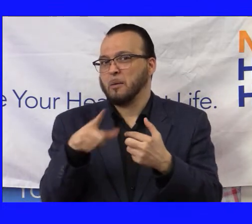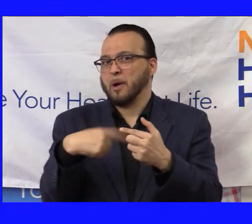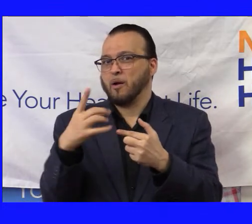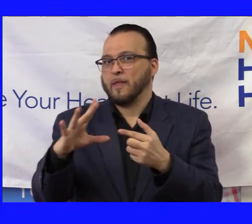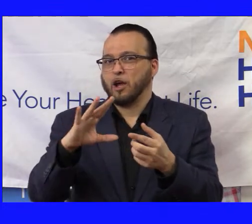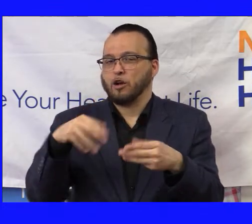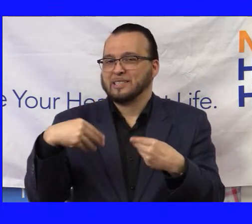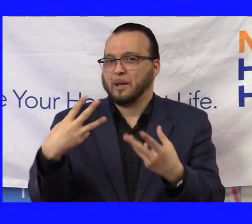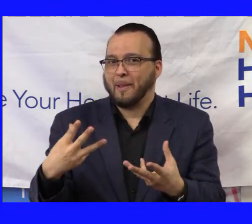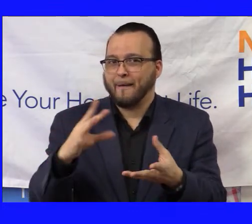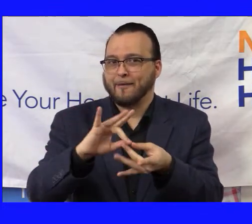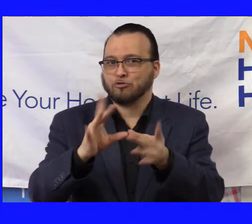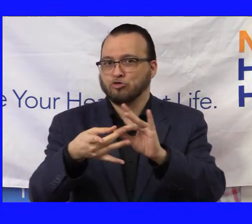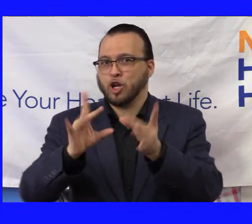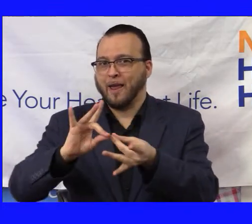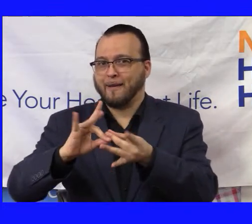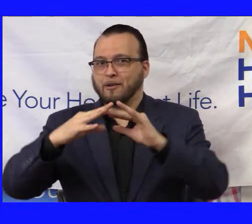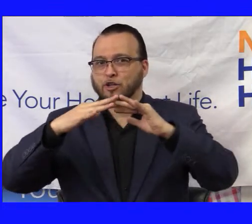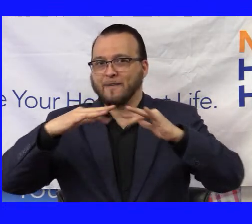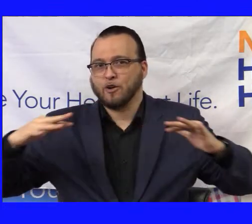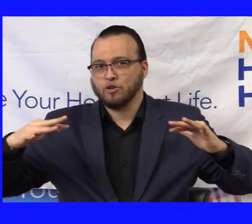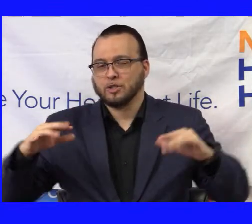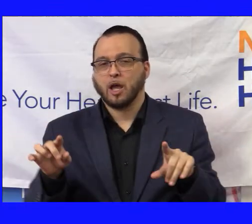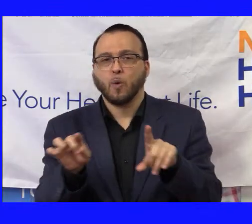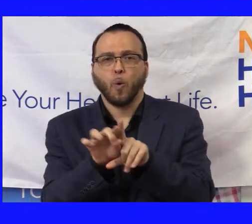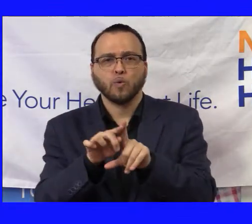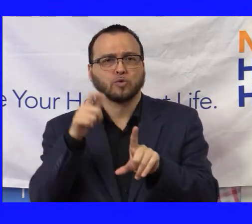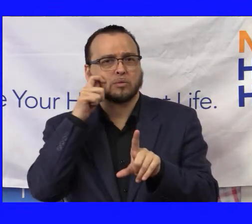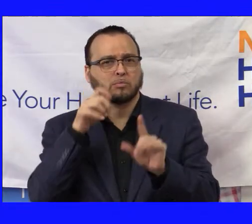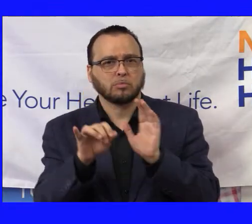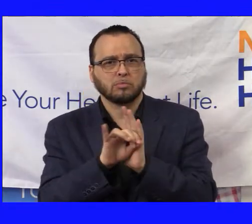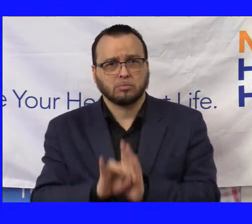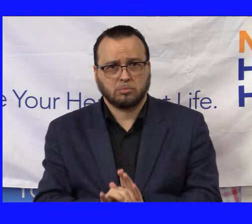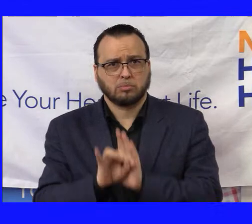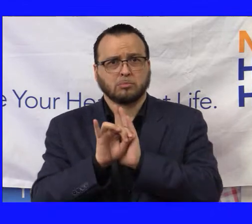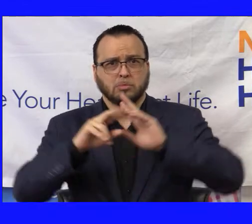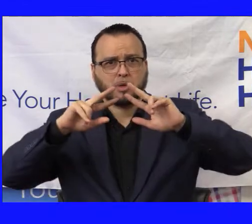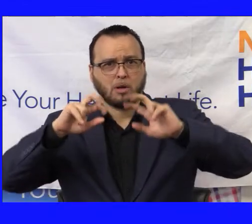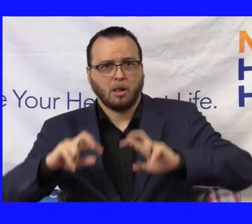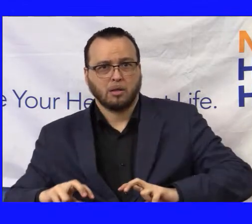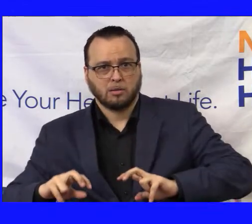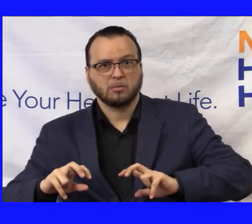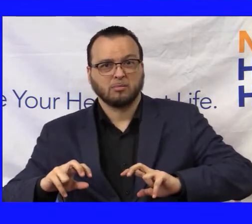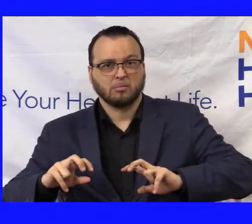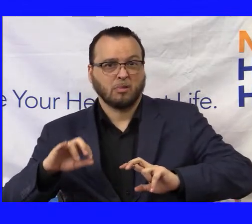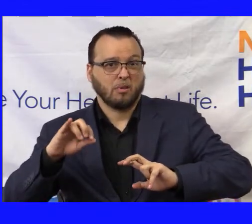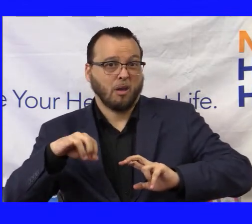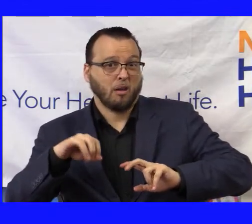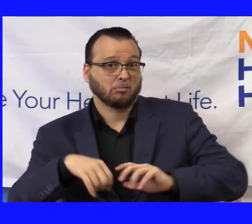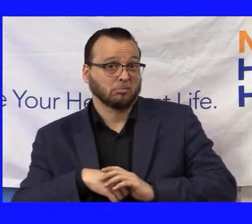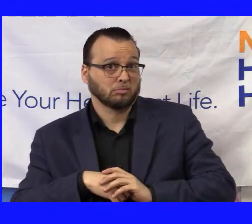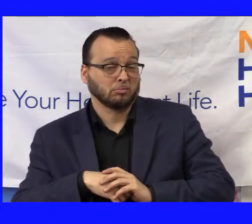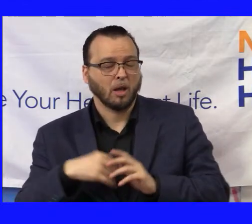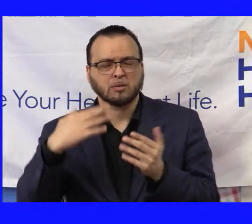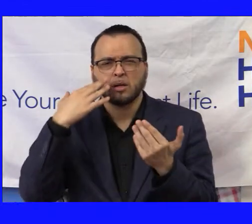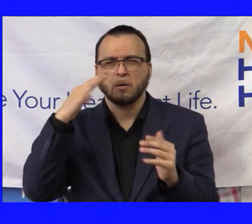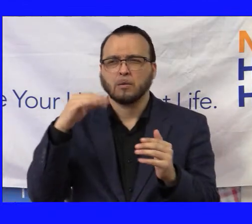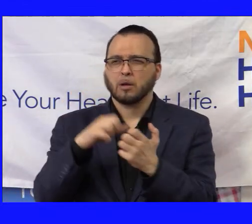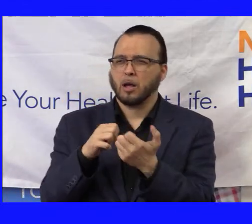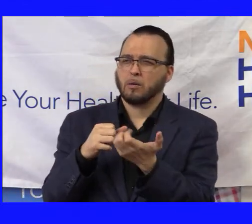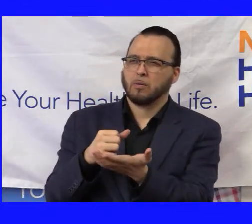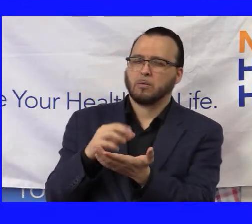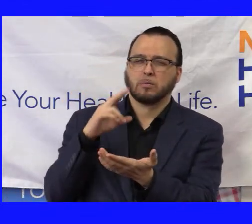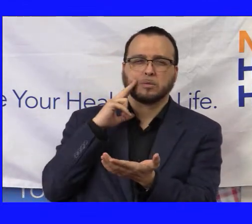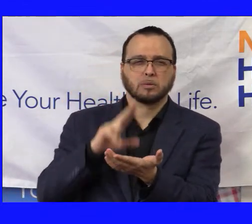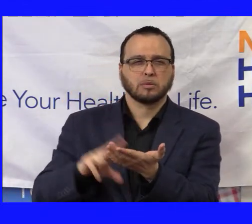and as well as the demographics analysis that is done. So I don't know, Colisha, how you